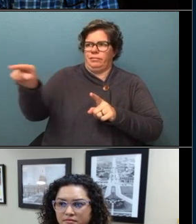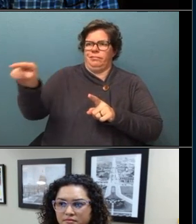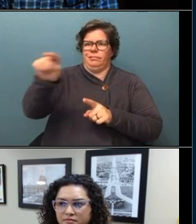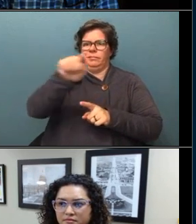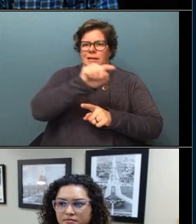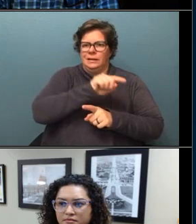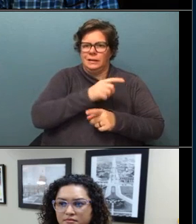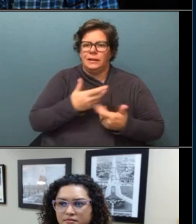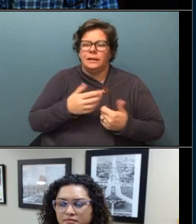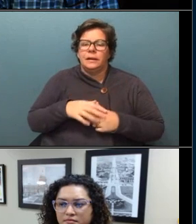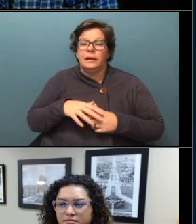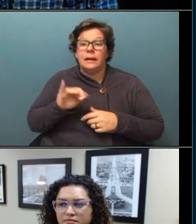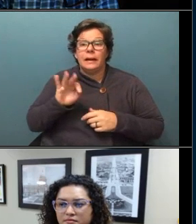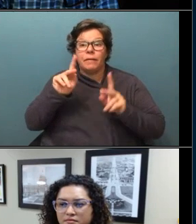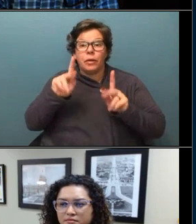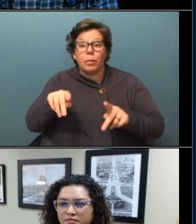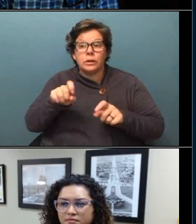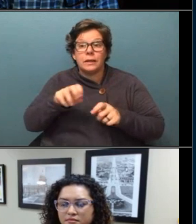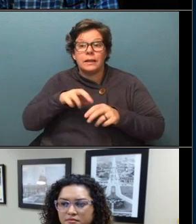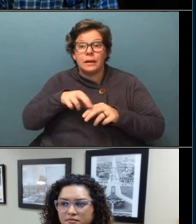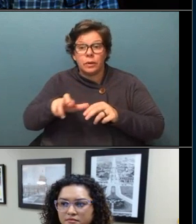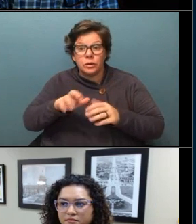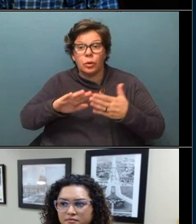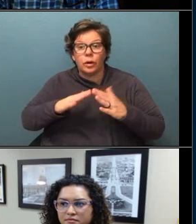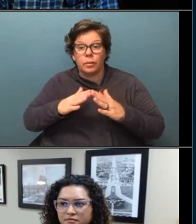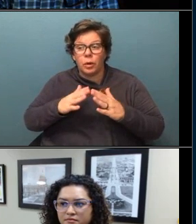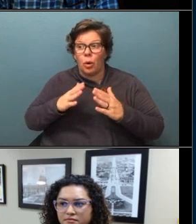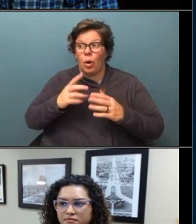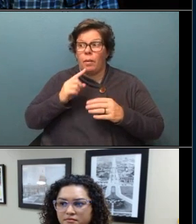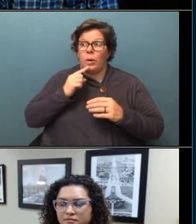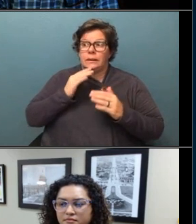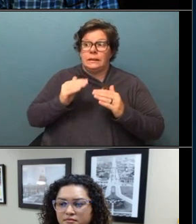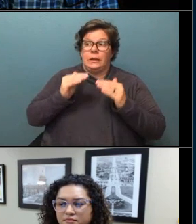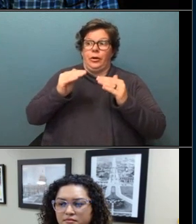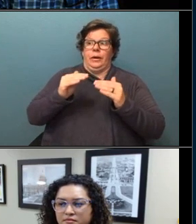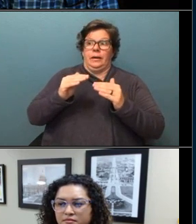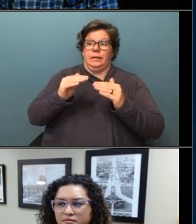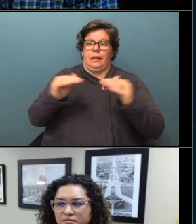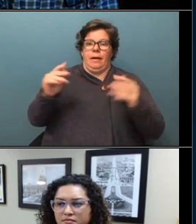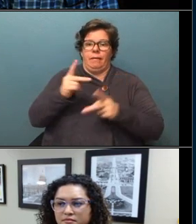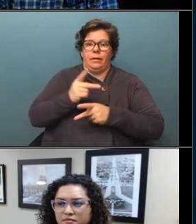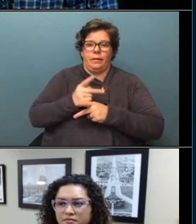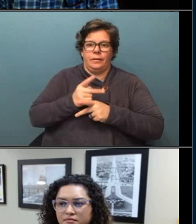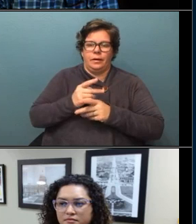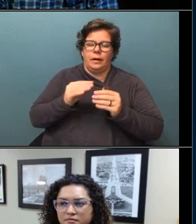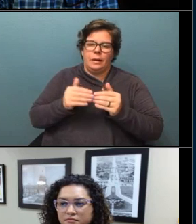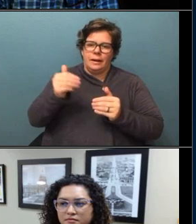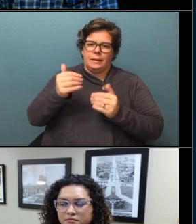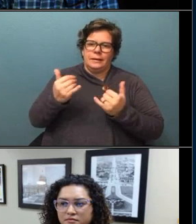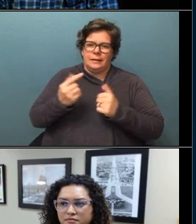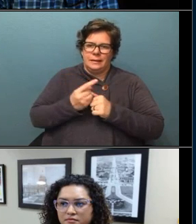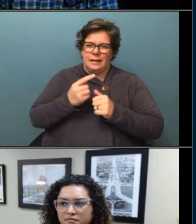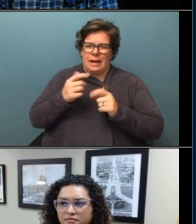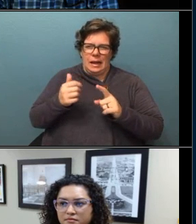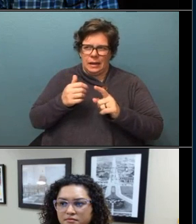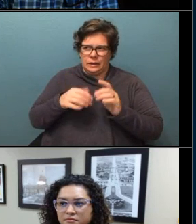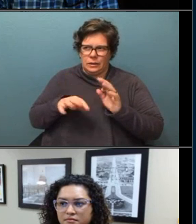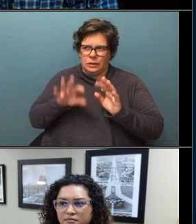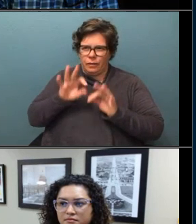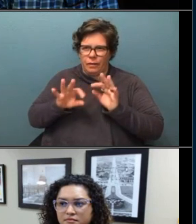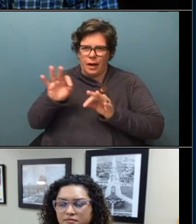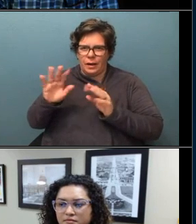the person ends up needing resources or a higher level of care, you know, it's pretty easy these days to kind of track down resources